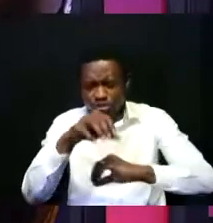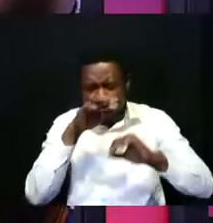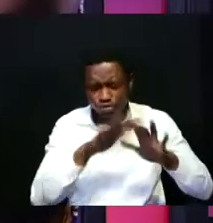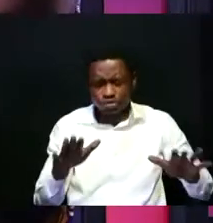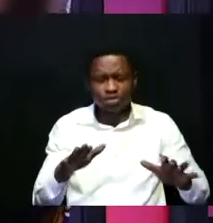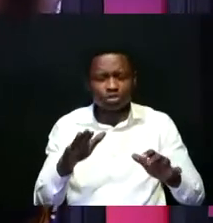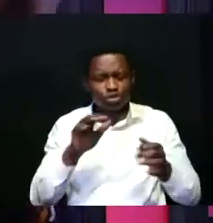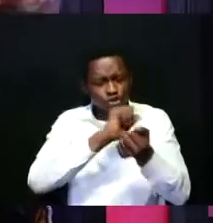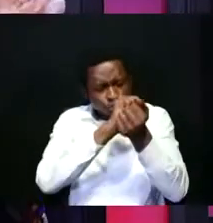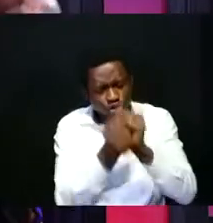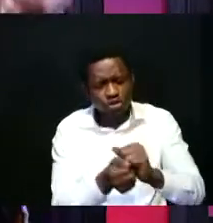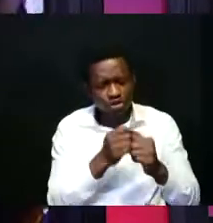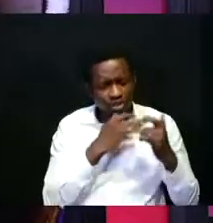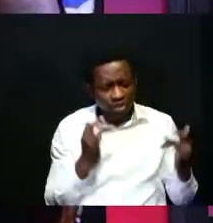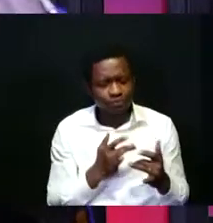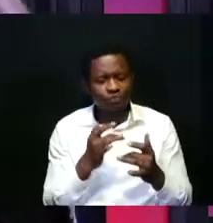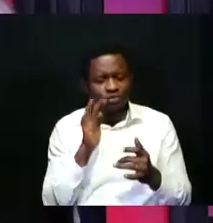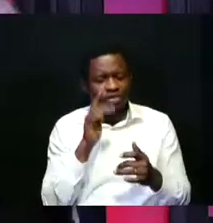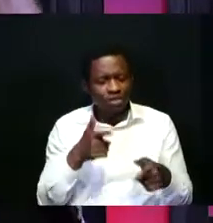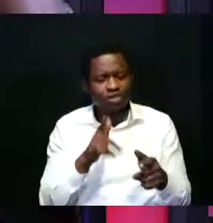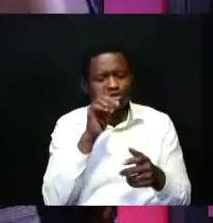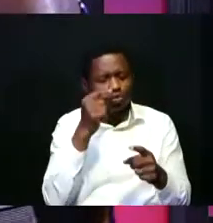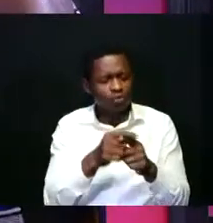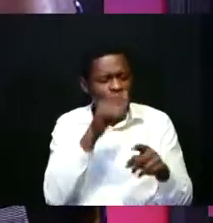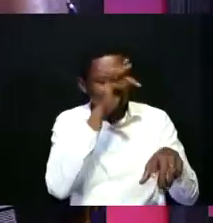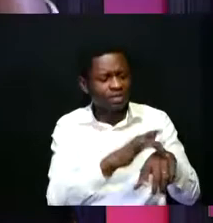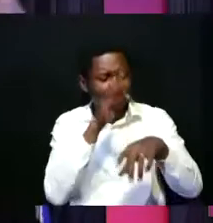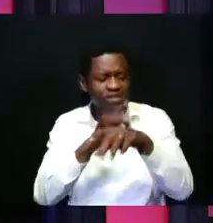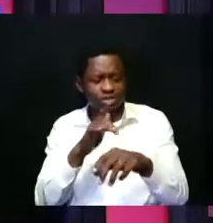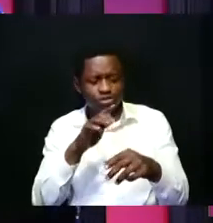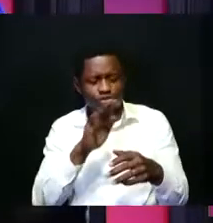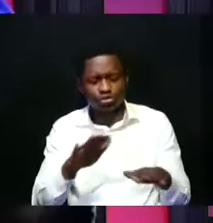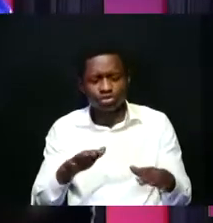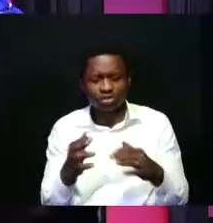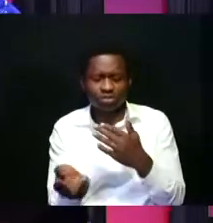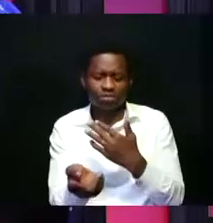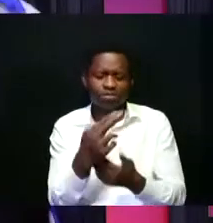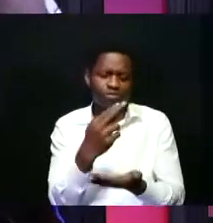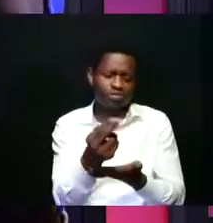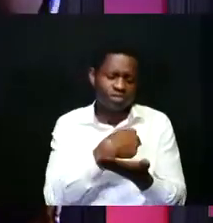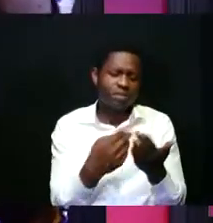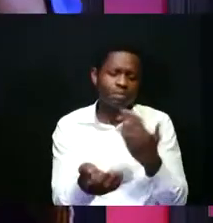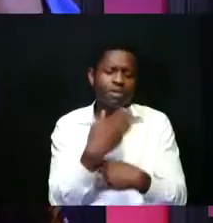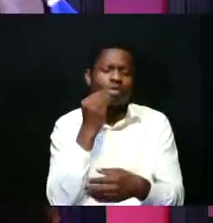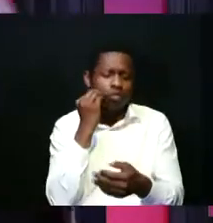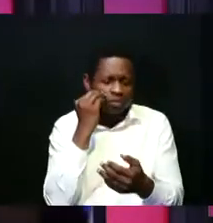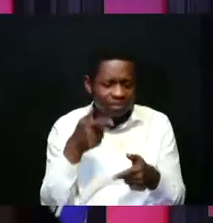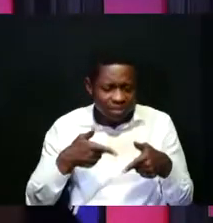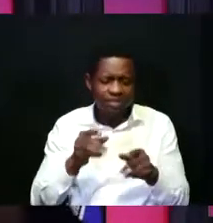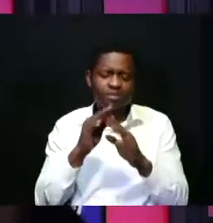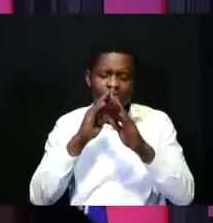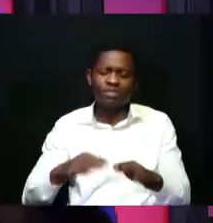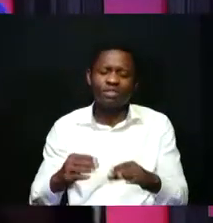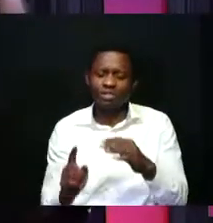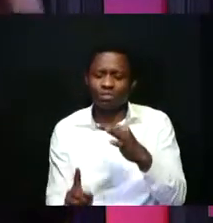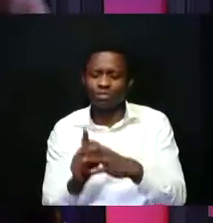them tonight. Jesus. And Father, let them return home. In the name of Jesus Christ. Amen. And let peace return to our